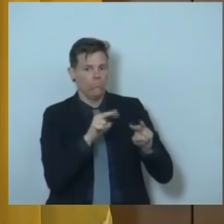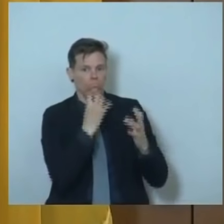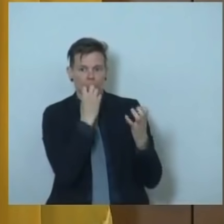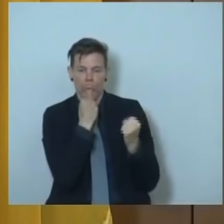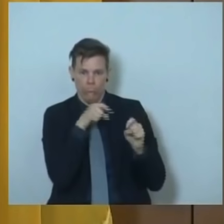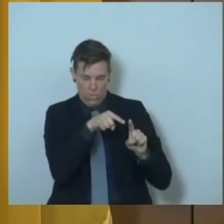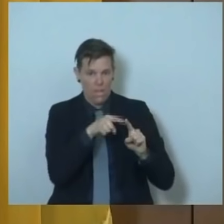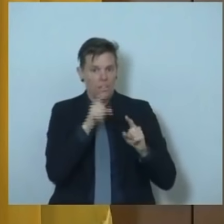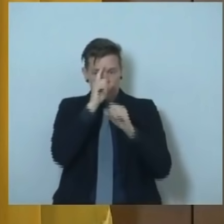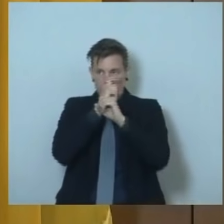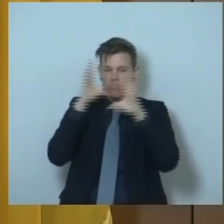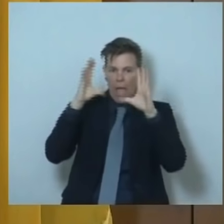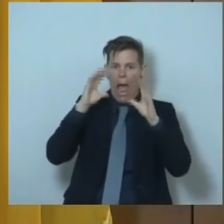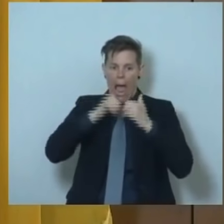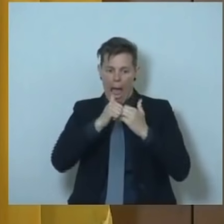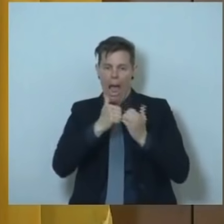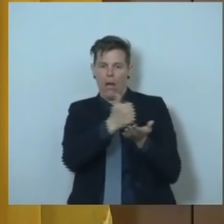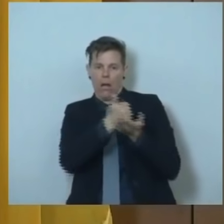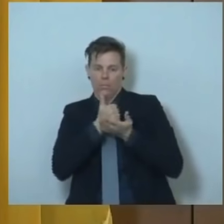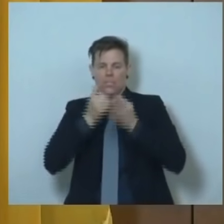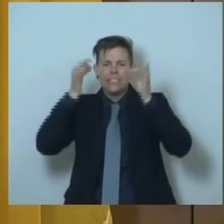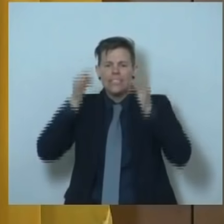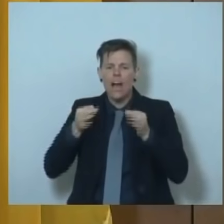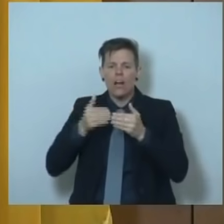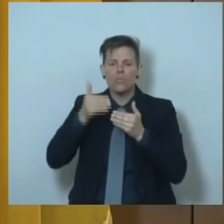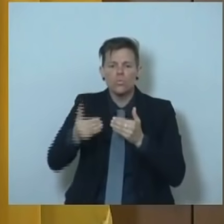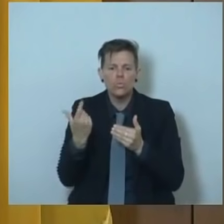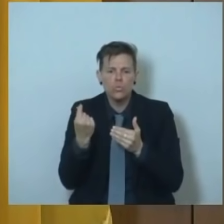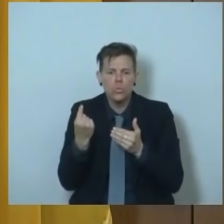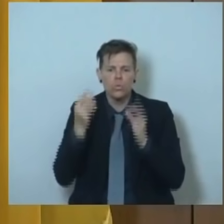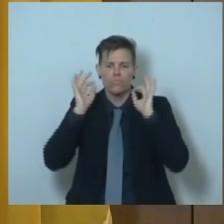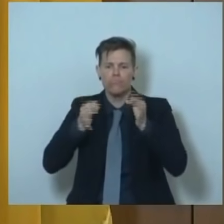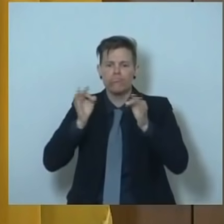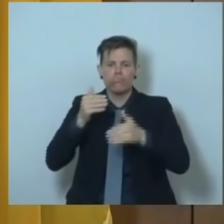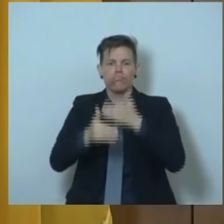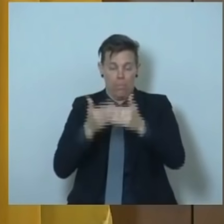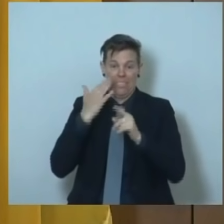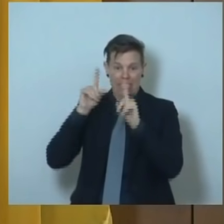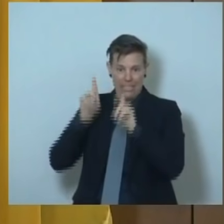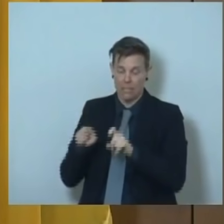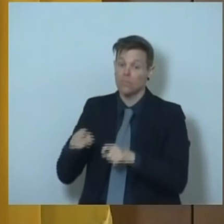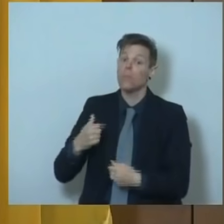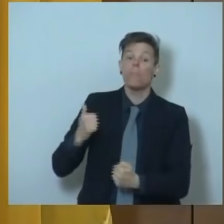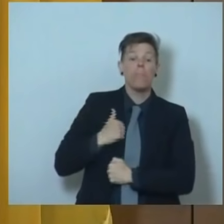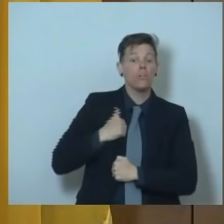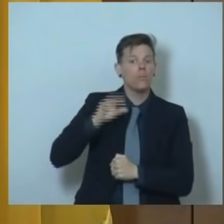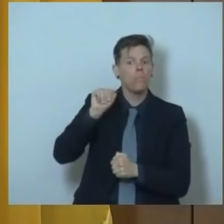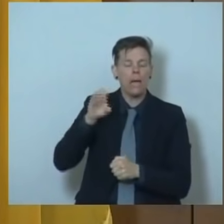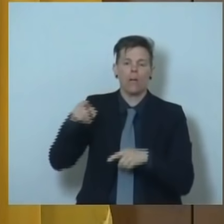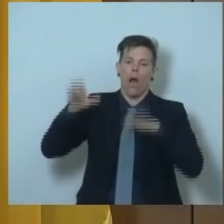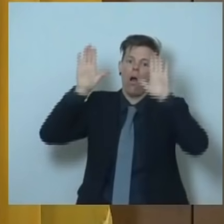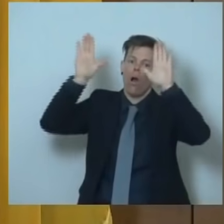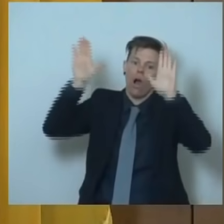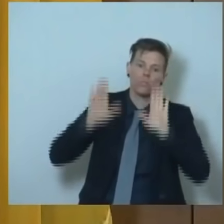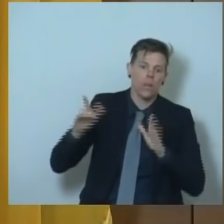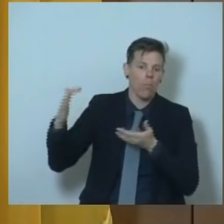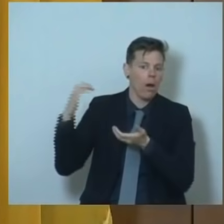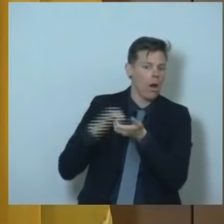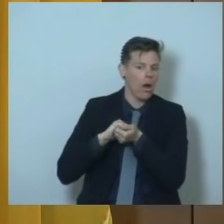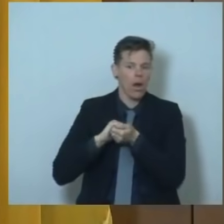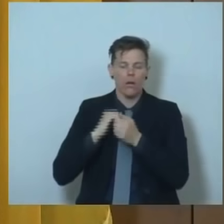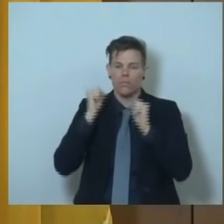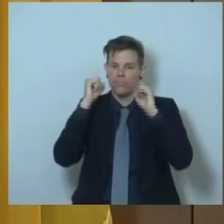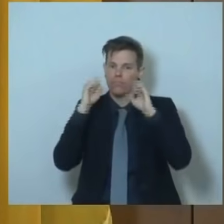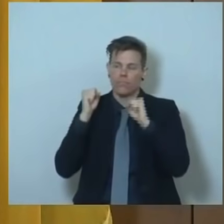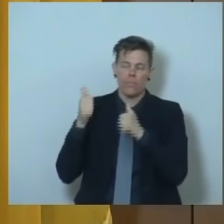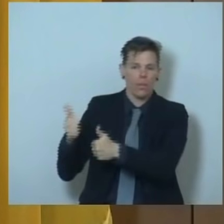we go next. So the military bases have been incredible partners, and I want to give them a shout out. So all three of